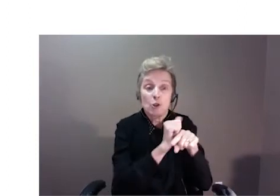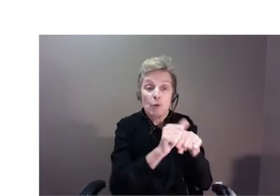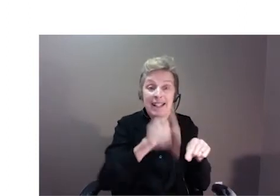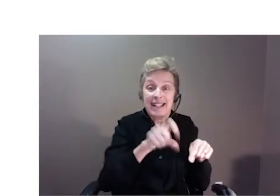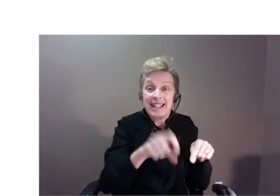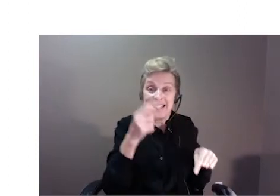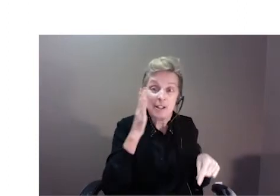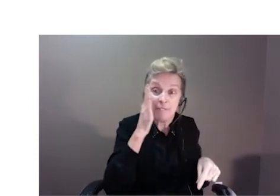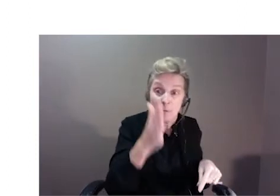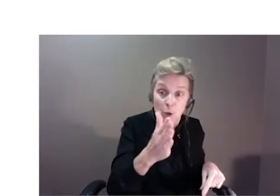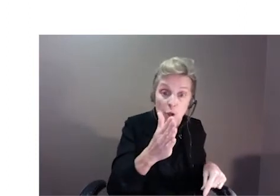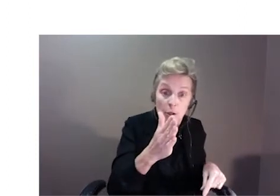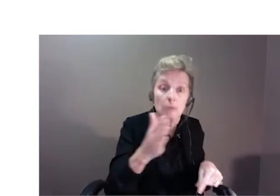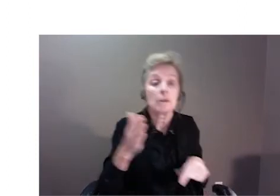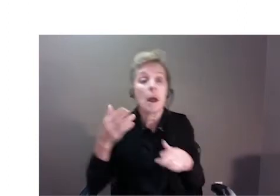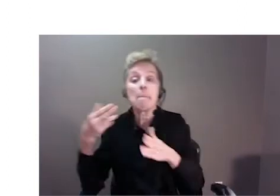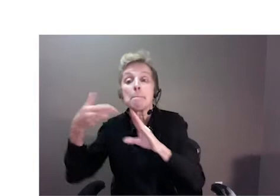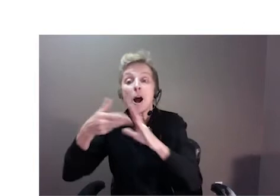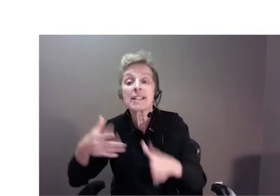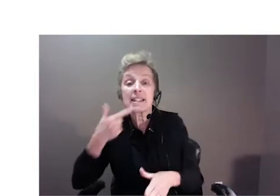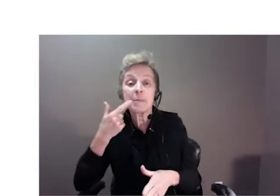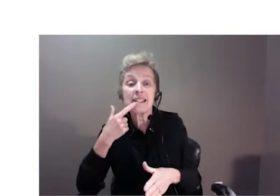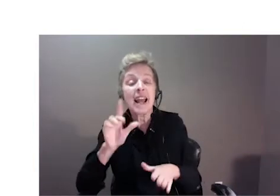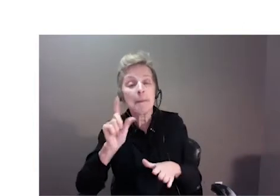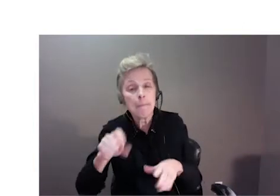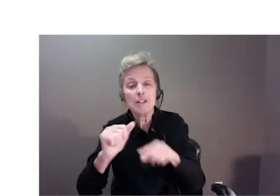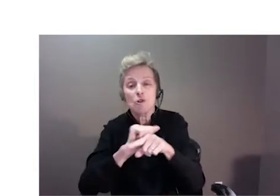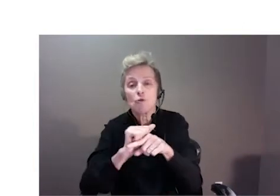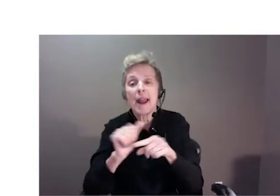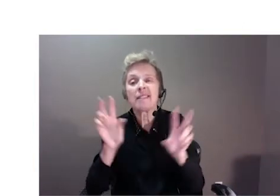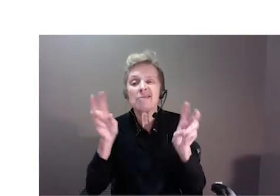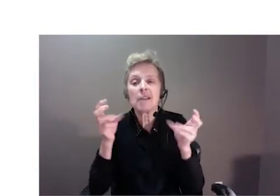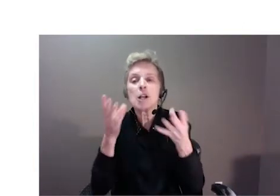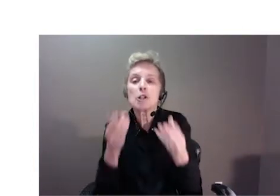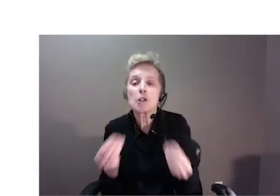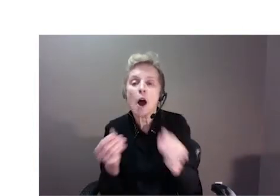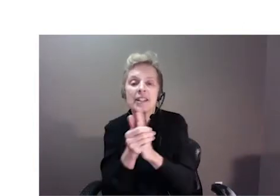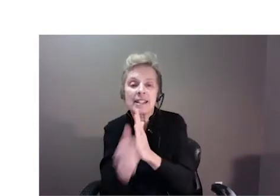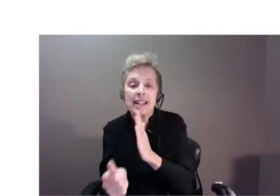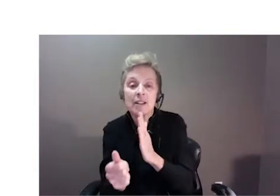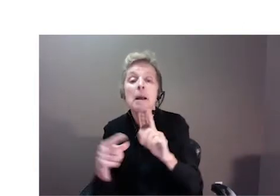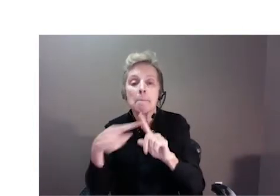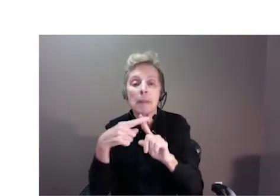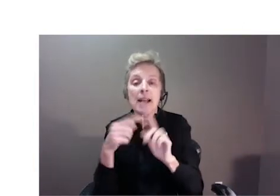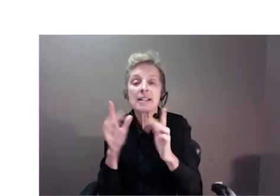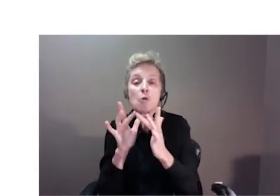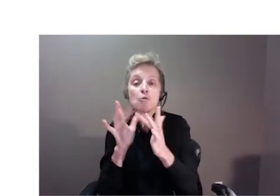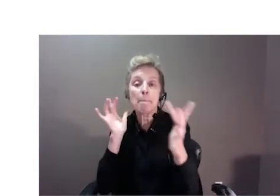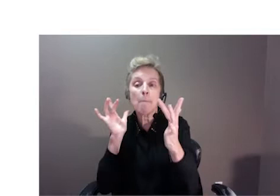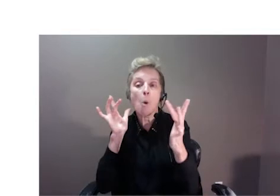future, participants recommended training for soft skills and increased opportunities for remote learning. In